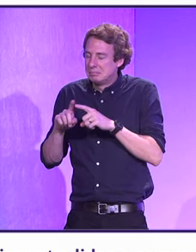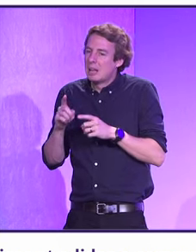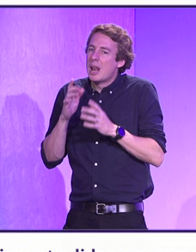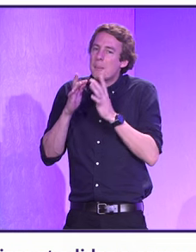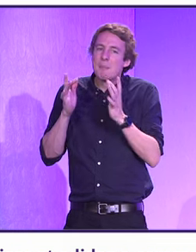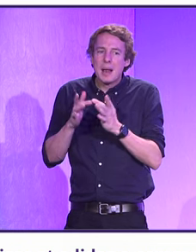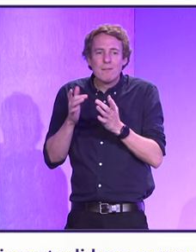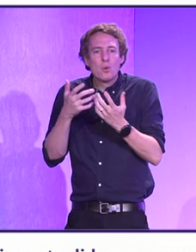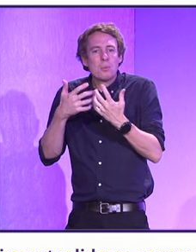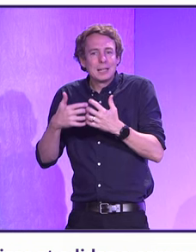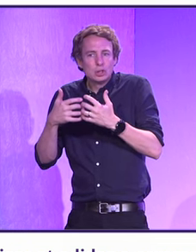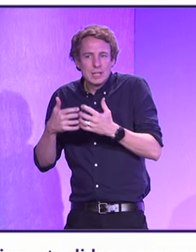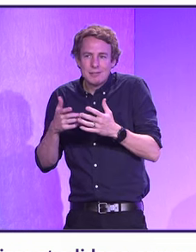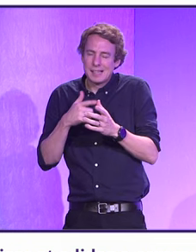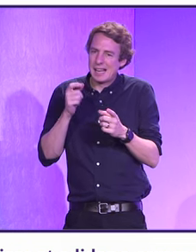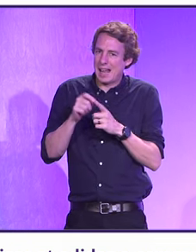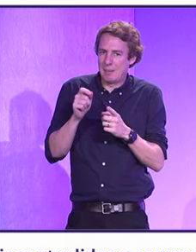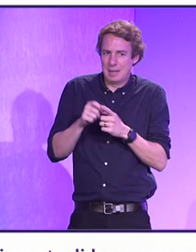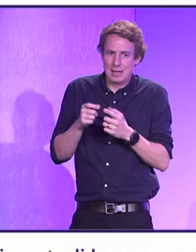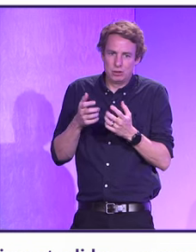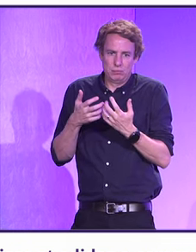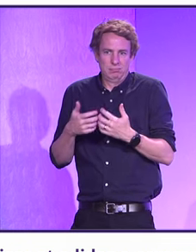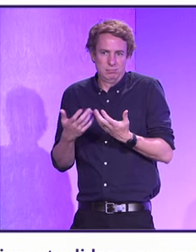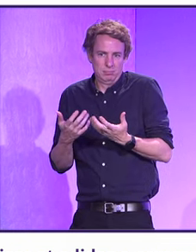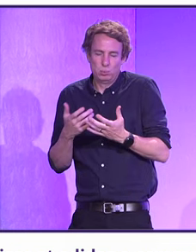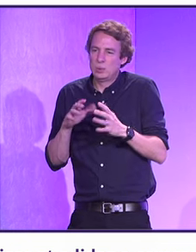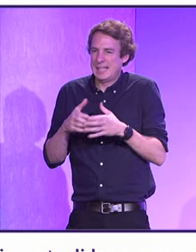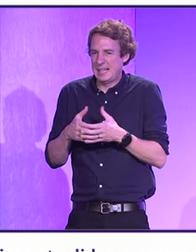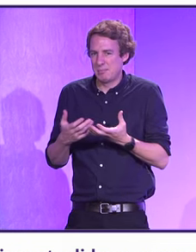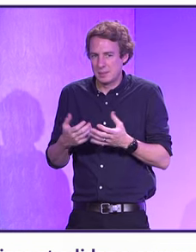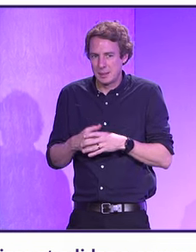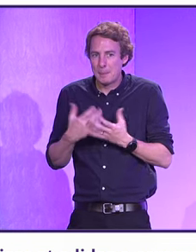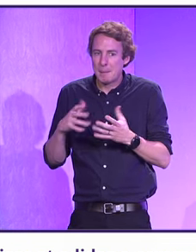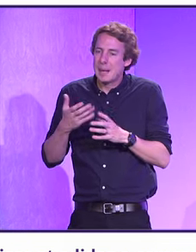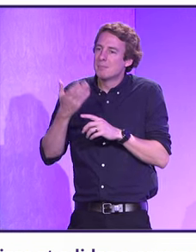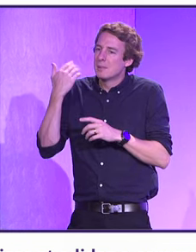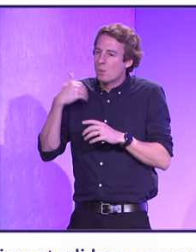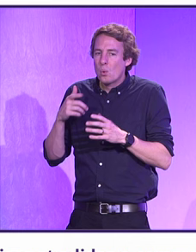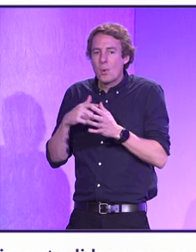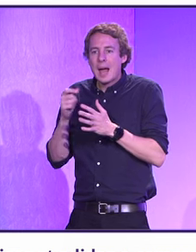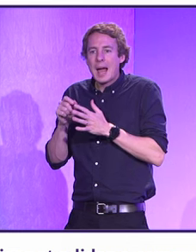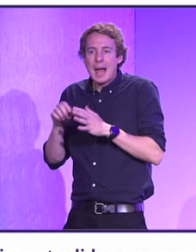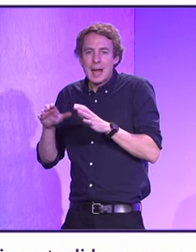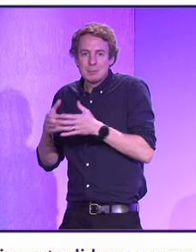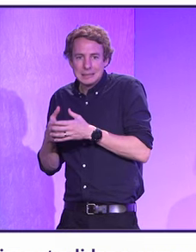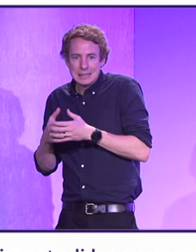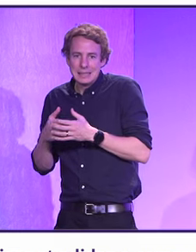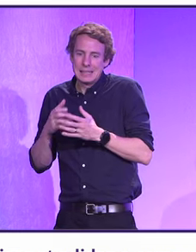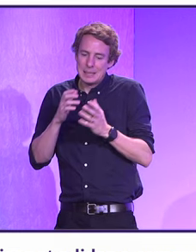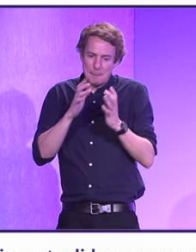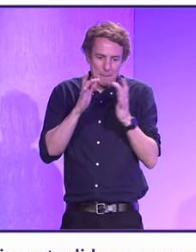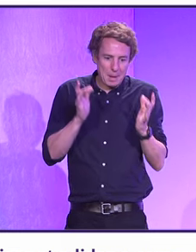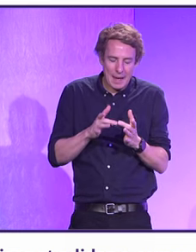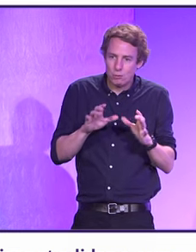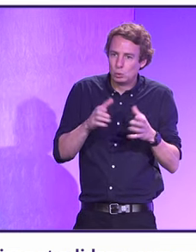departments. One is the platform engineering, and the other is the application teams. We are both from application teams, and we work obviously close to